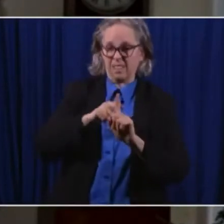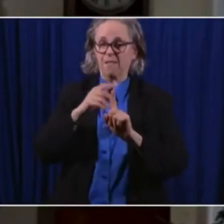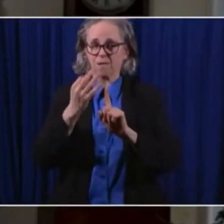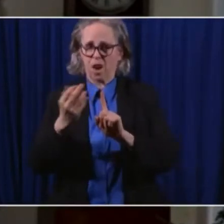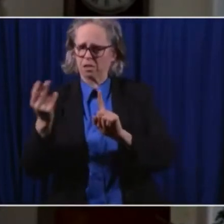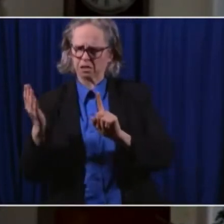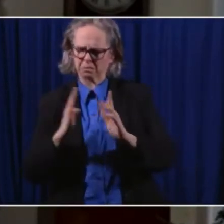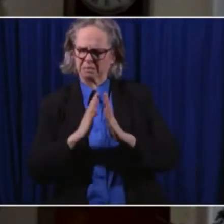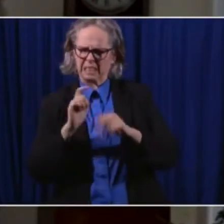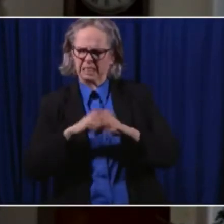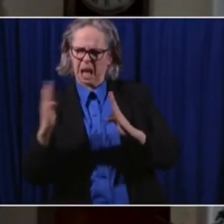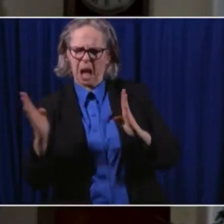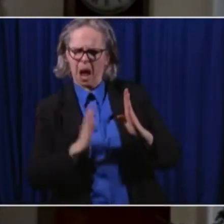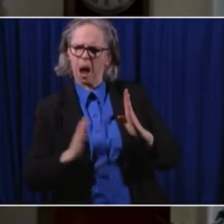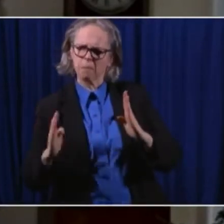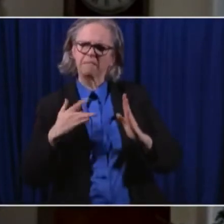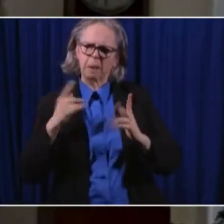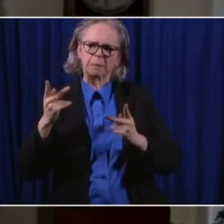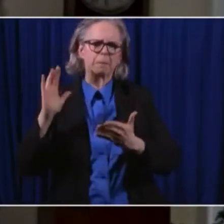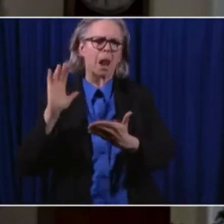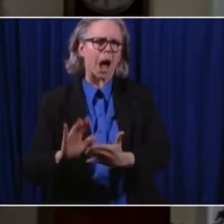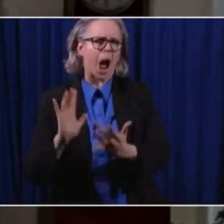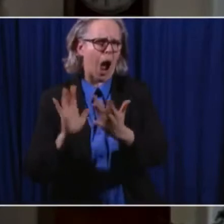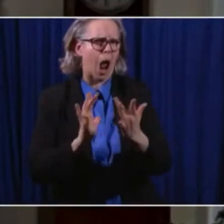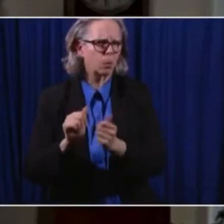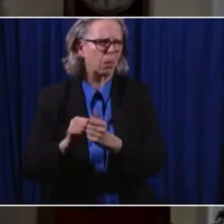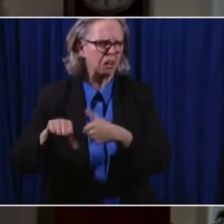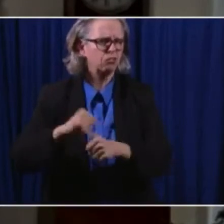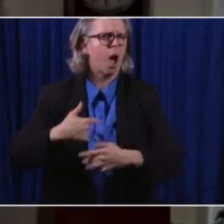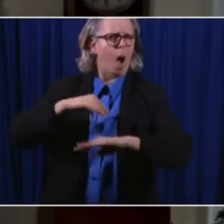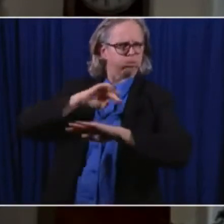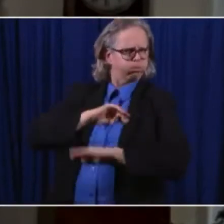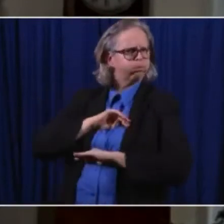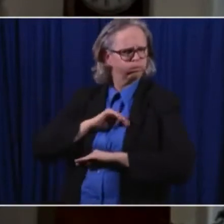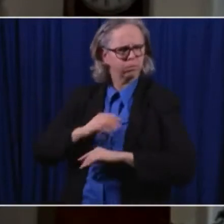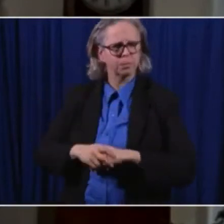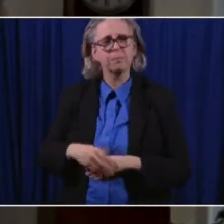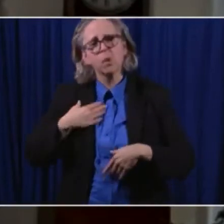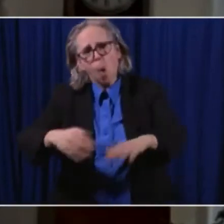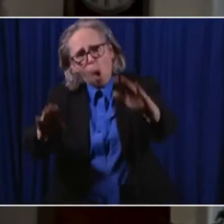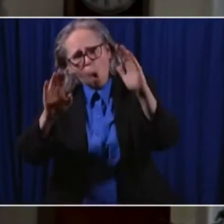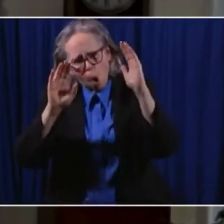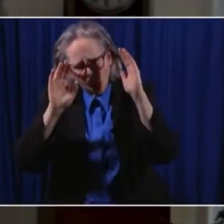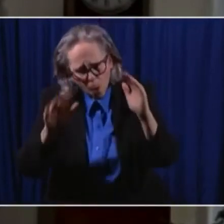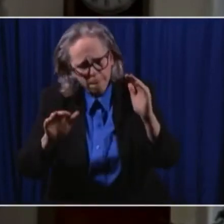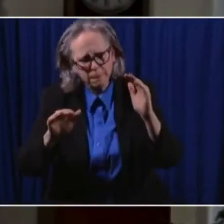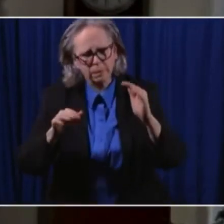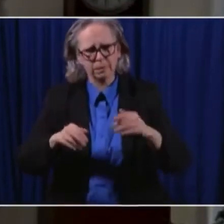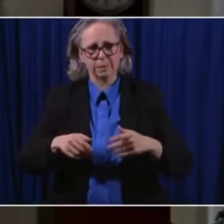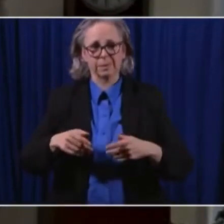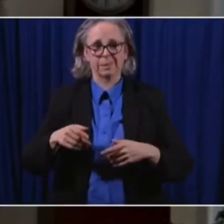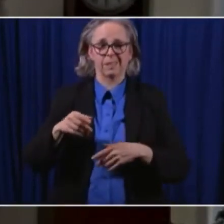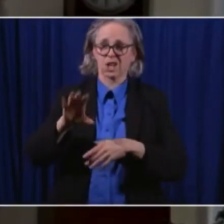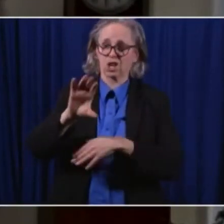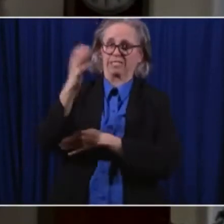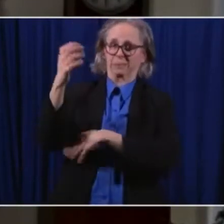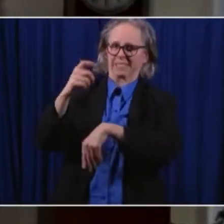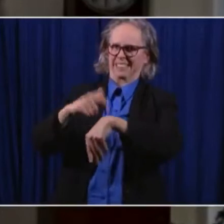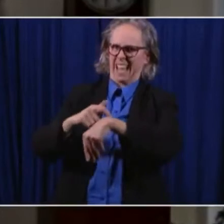see, people pull back and be very, very careful, fewer contacts over Christmas. And which we